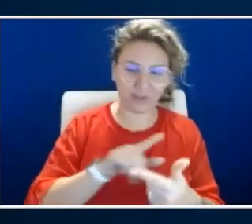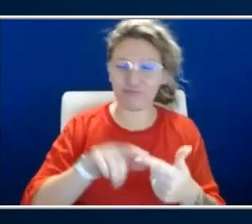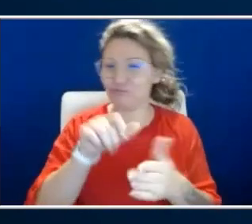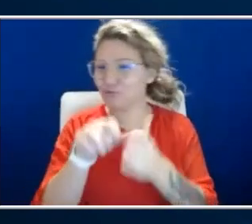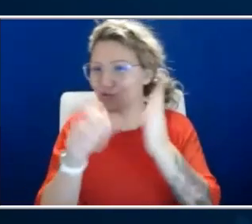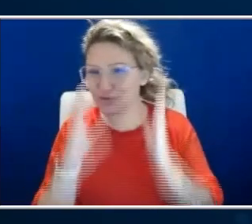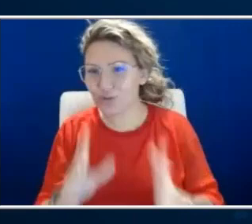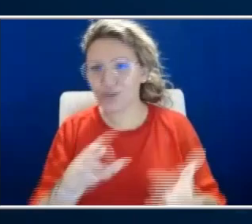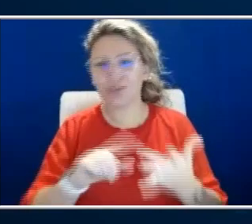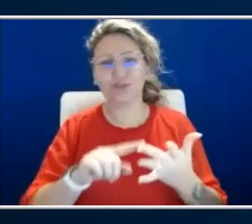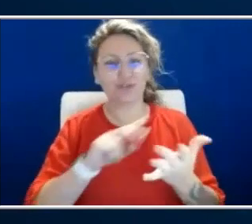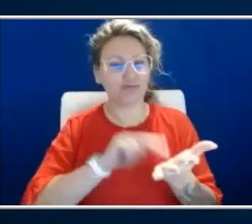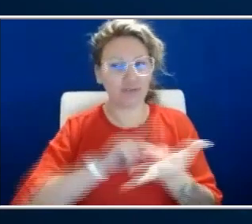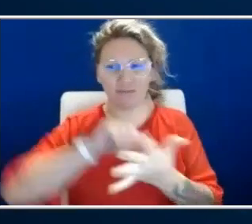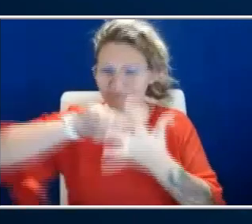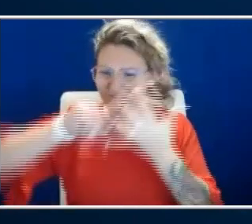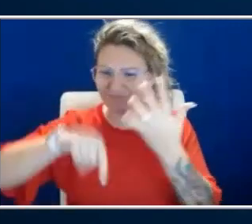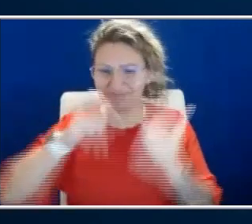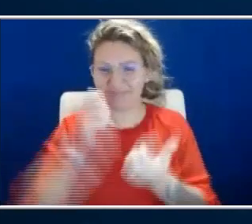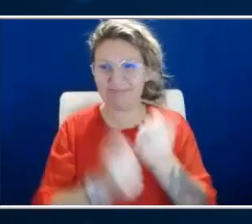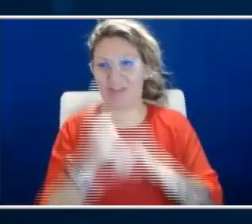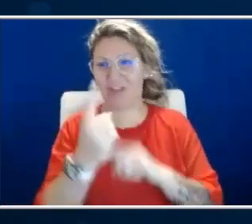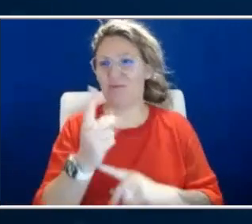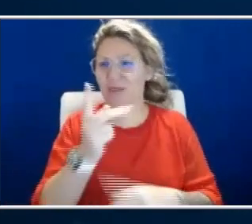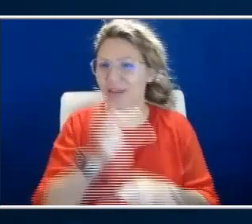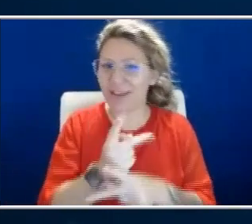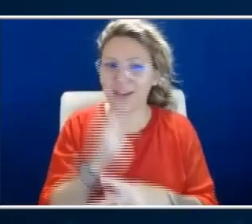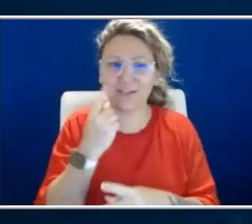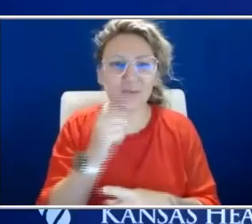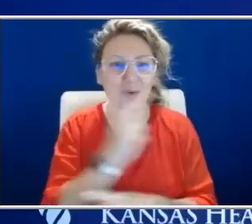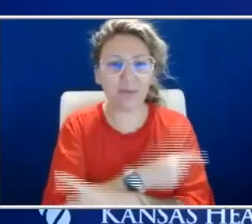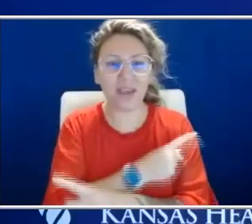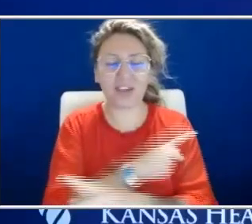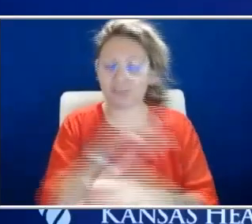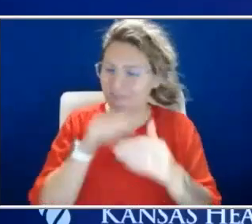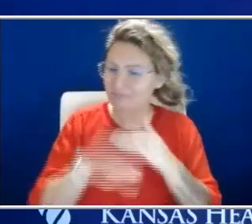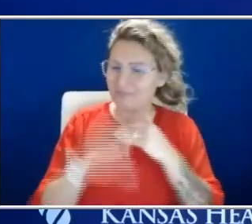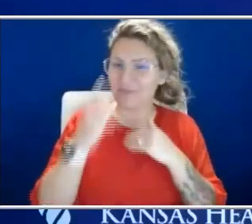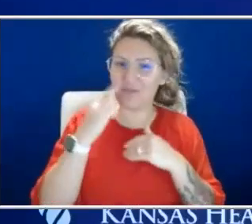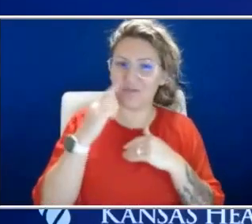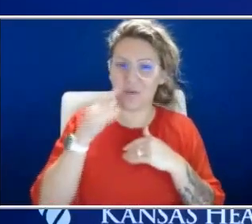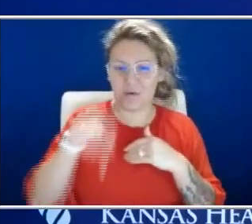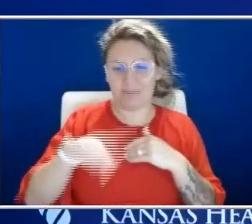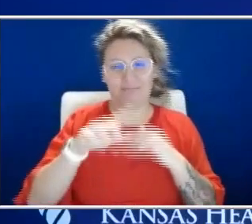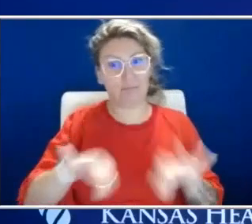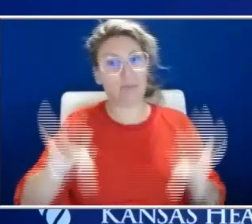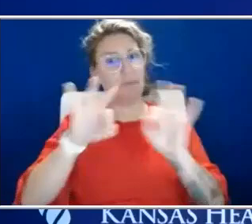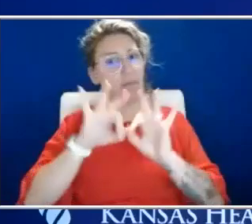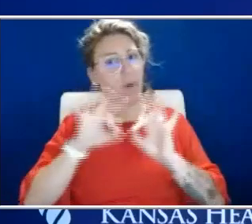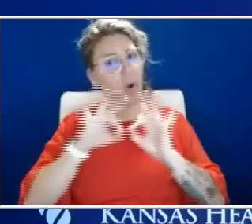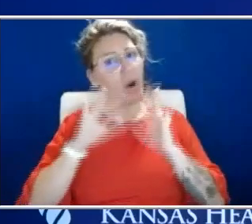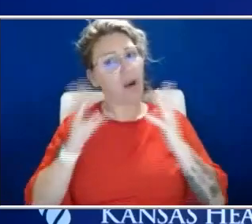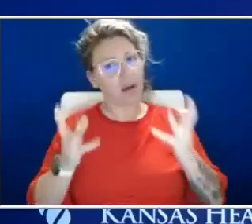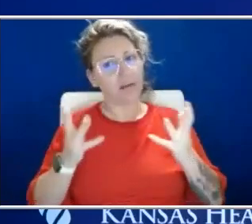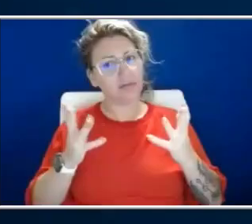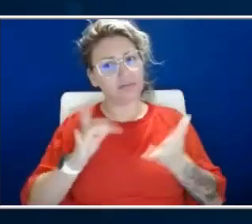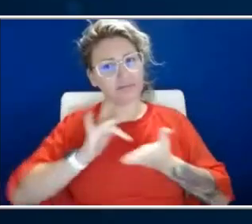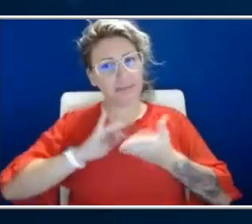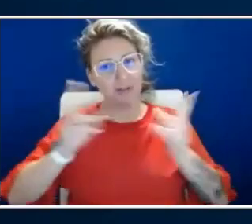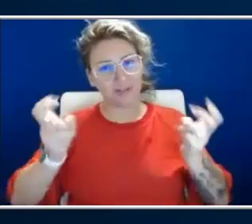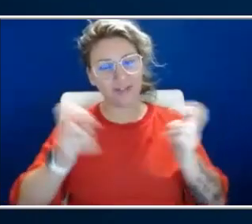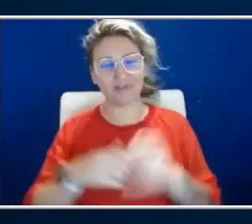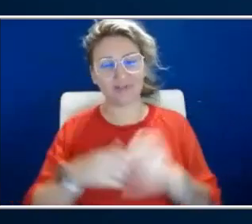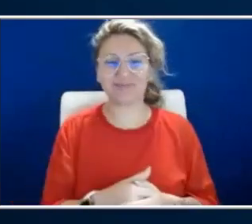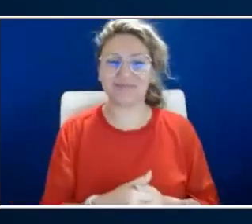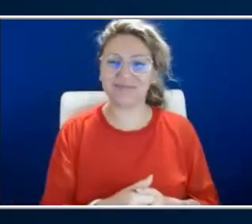everybody that cares for patients that come in for these very important medical issues. So we